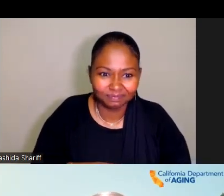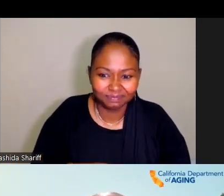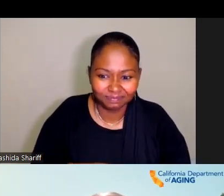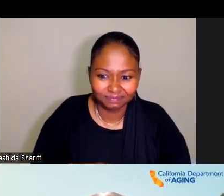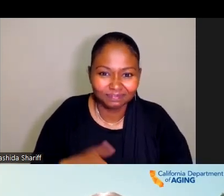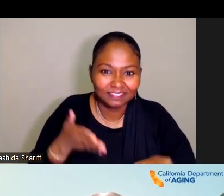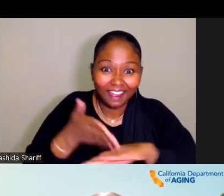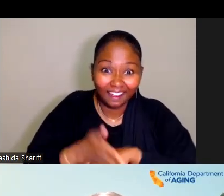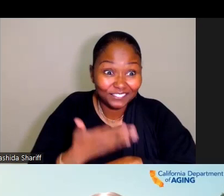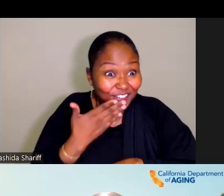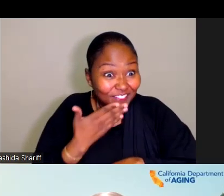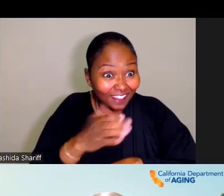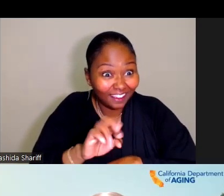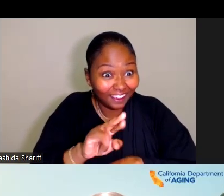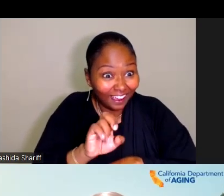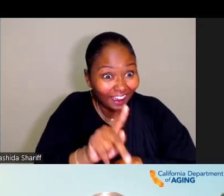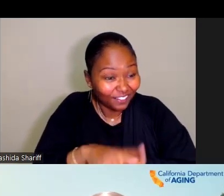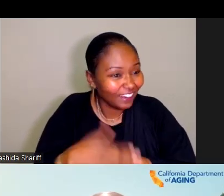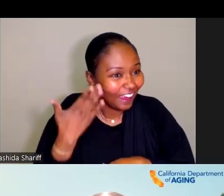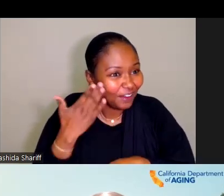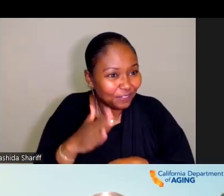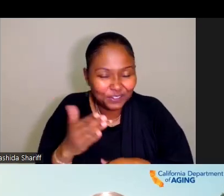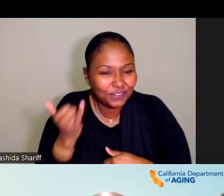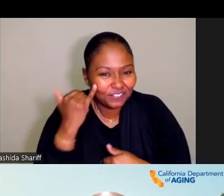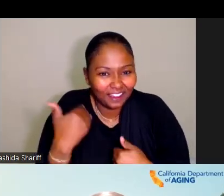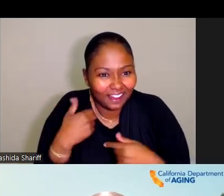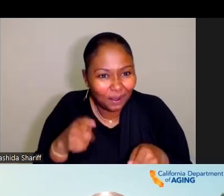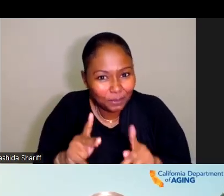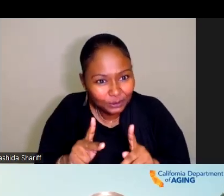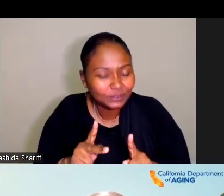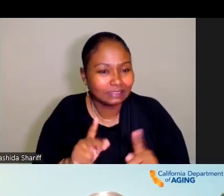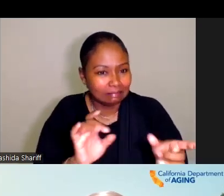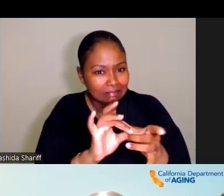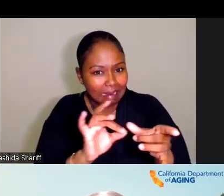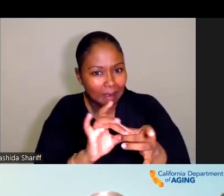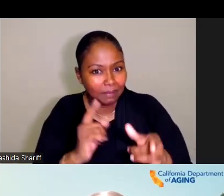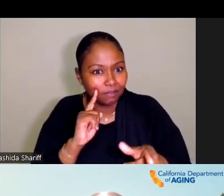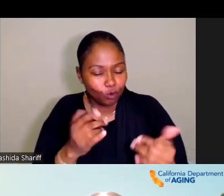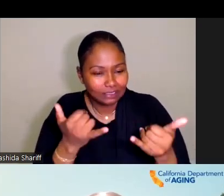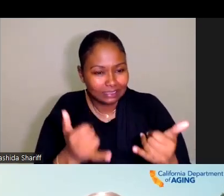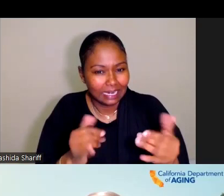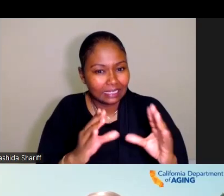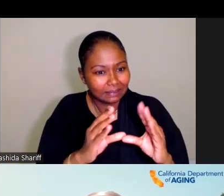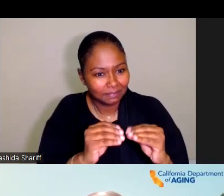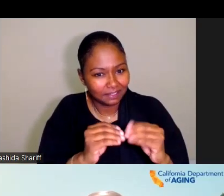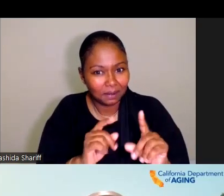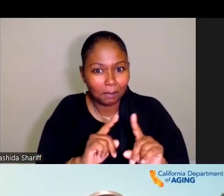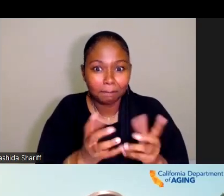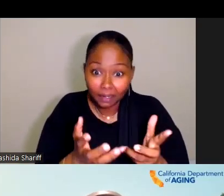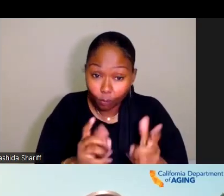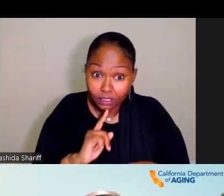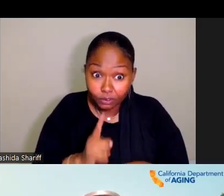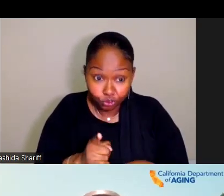thanking Eric, and I don't know if Eric had a chance to make comments. So before today's meeting ends, I want to be sure if Eric has